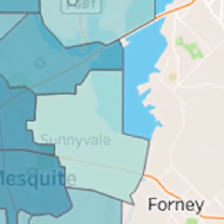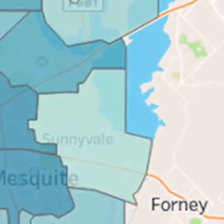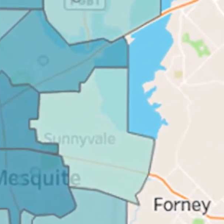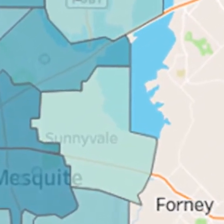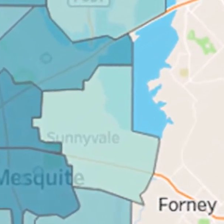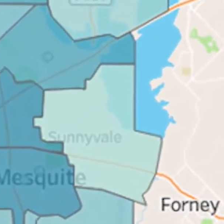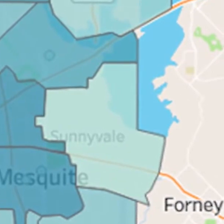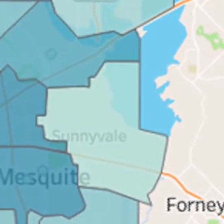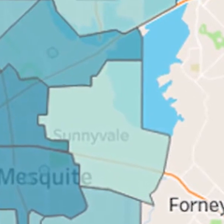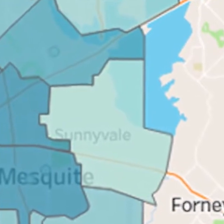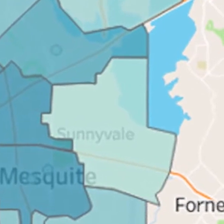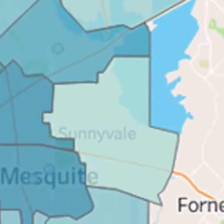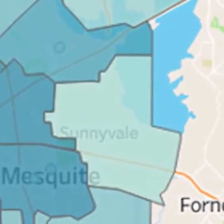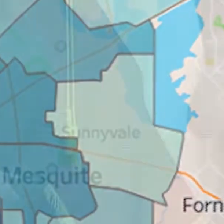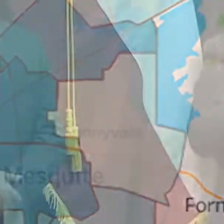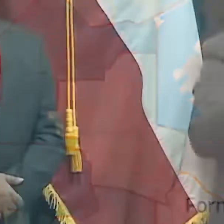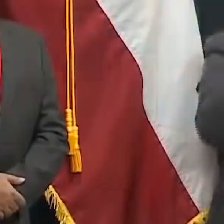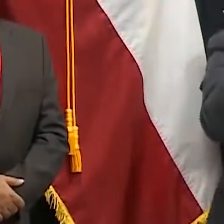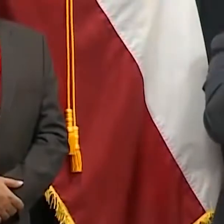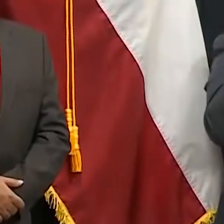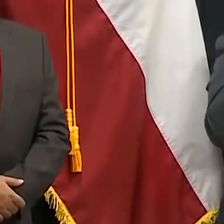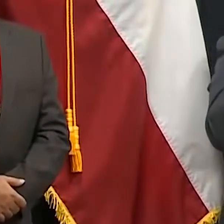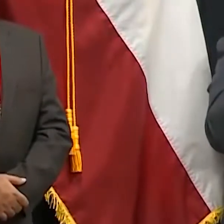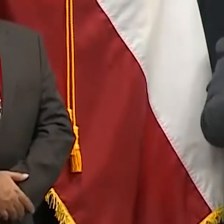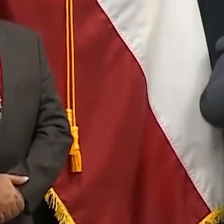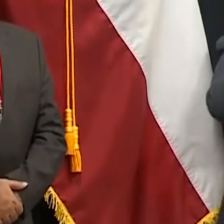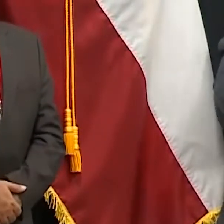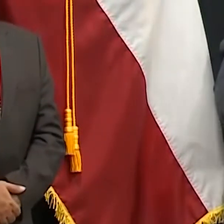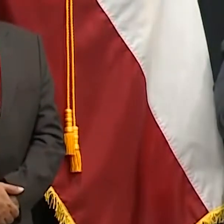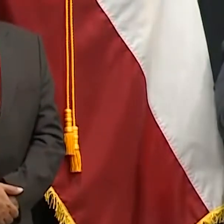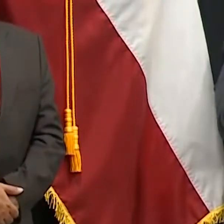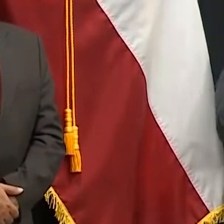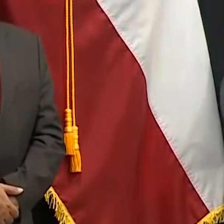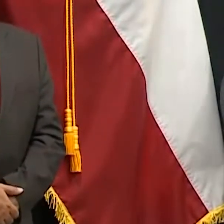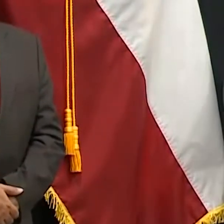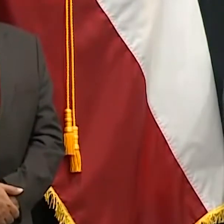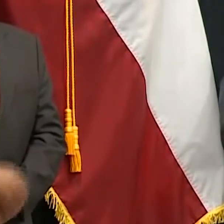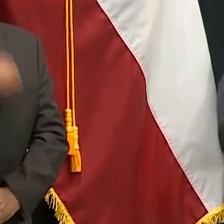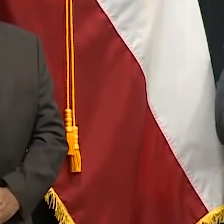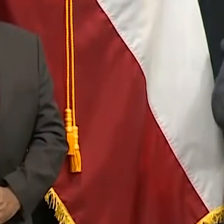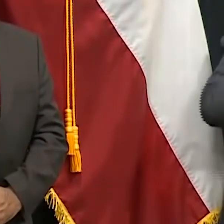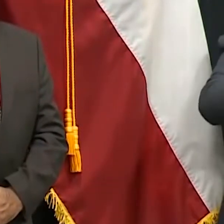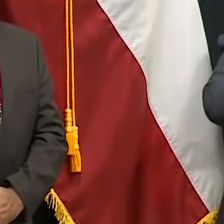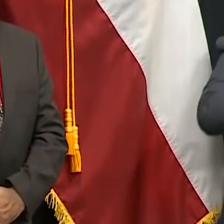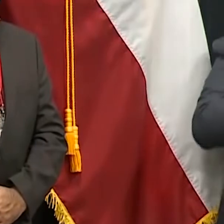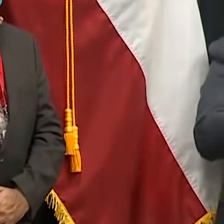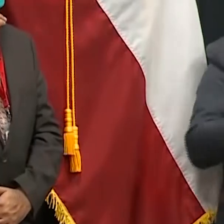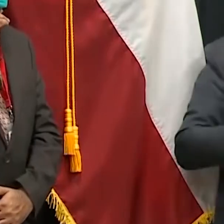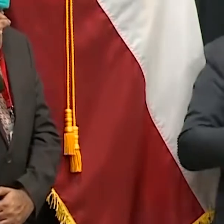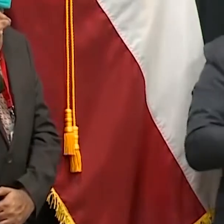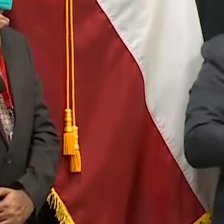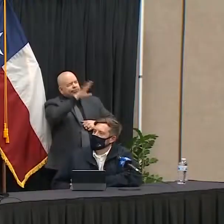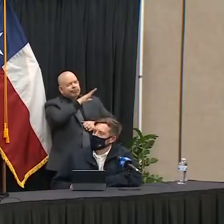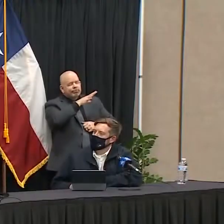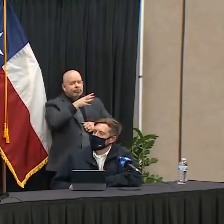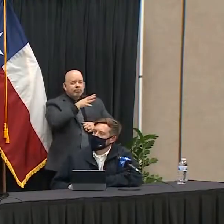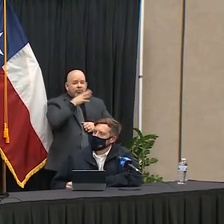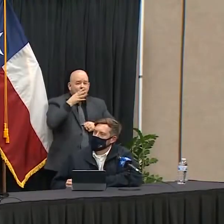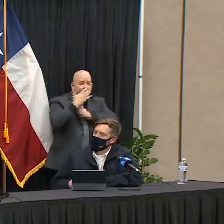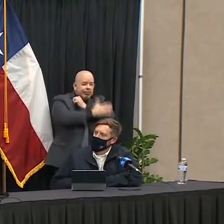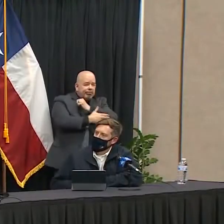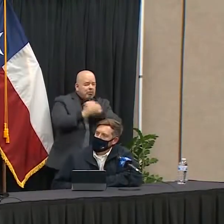city's most cases of COVID-19. There actually has been an improvement of communication and explanation about exactly what's going on. At a